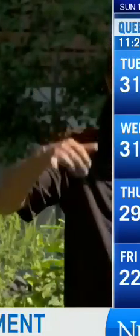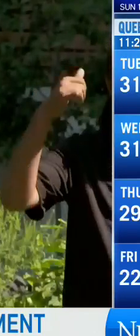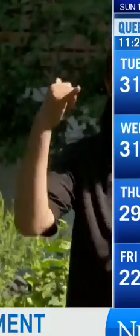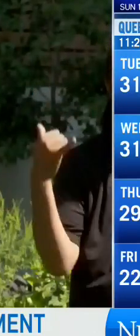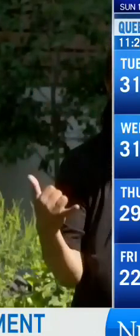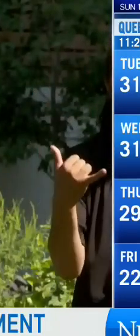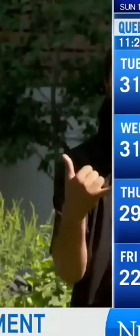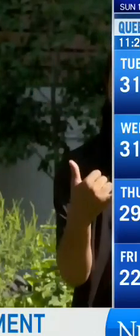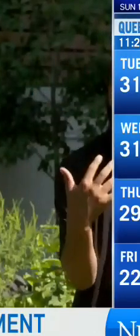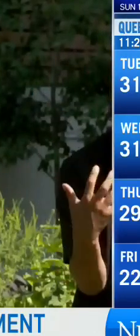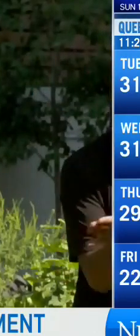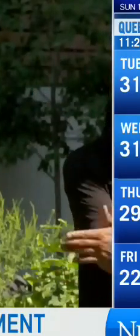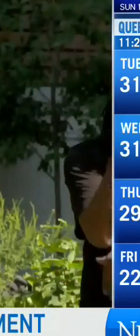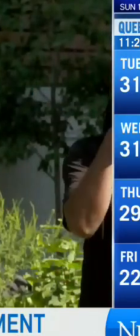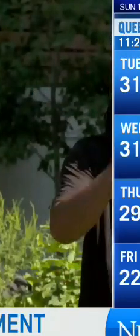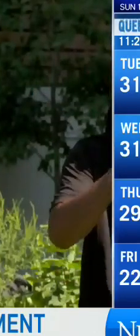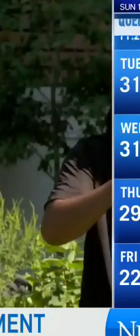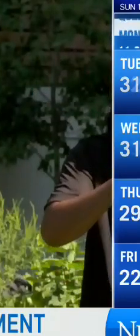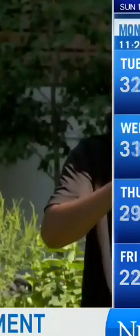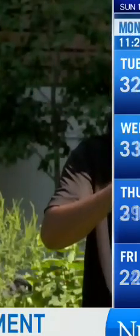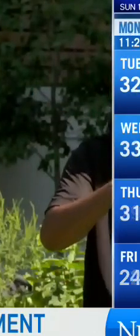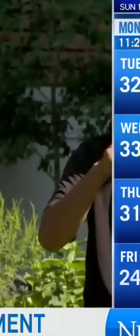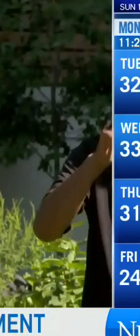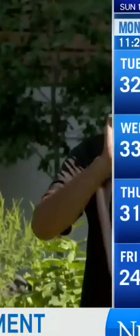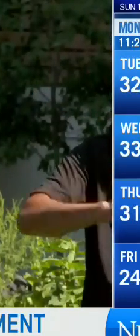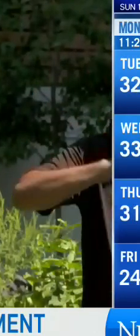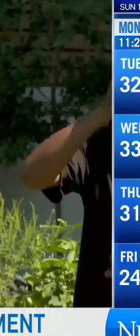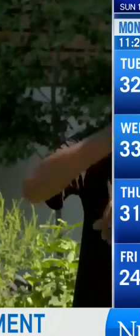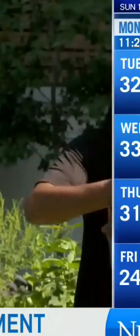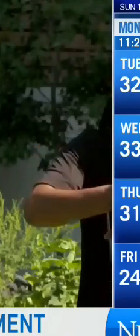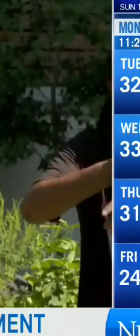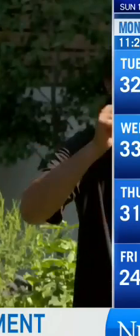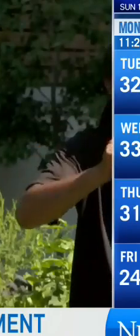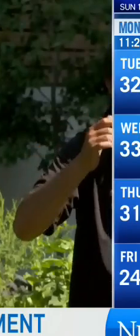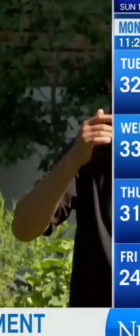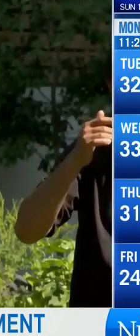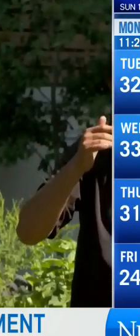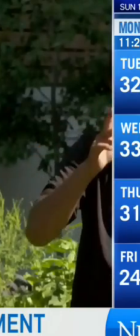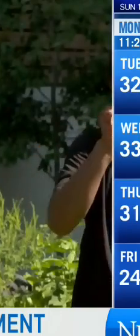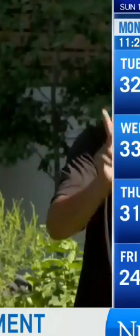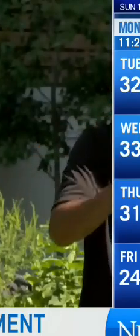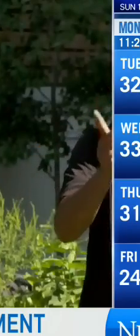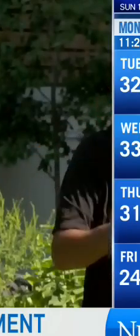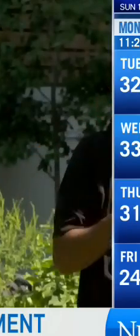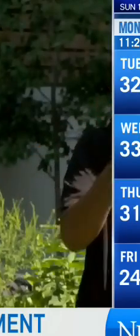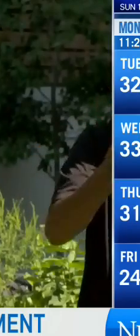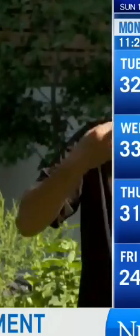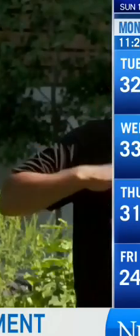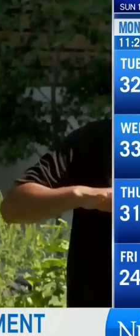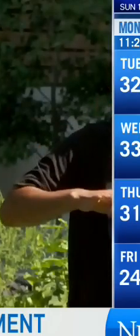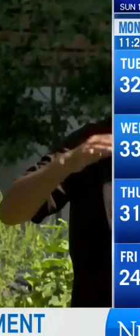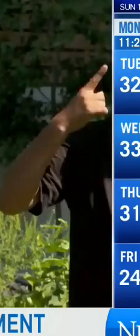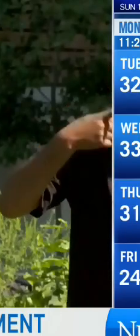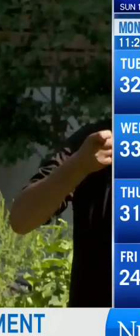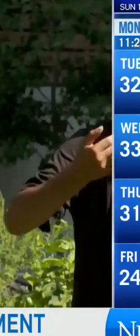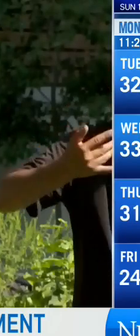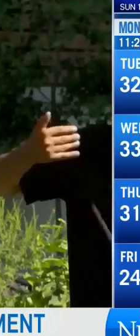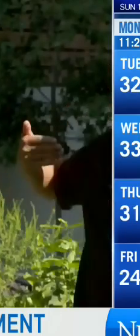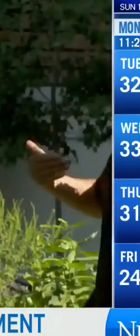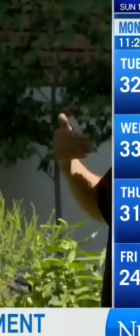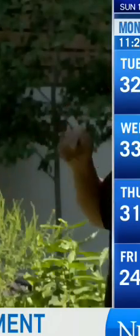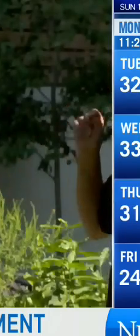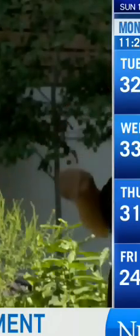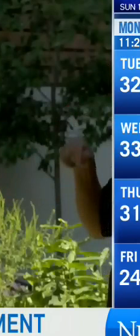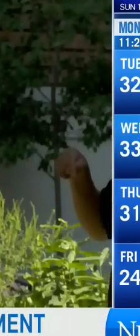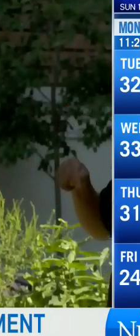be creating a retroactive residential tenant support benefit for those people to ensure that they have a